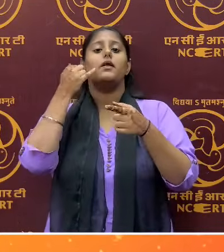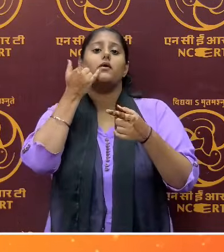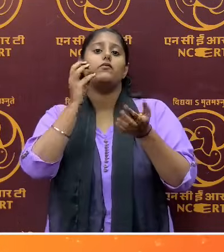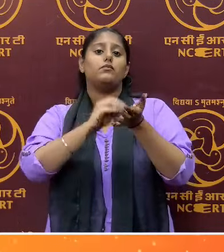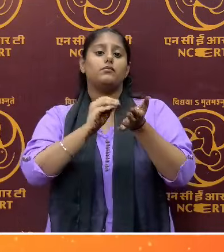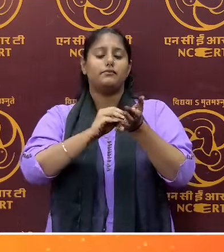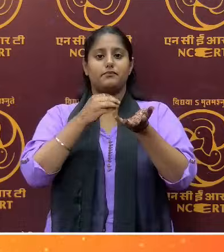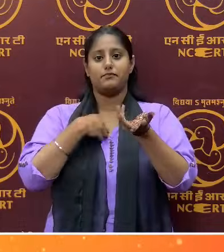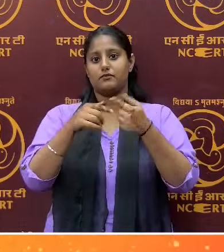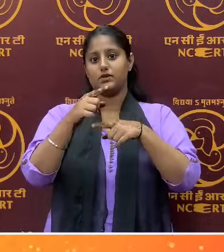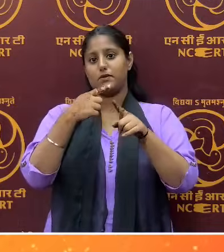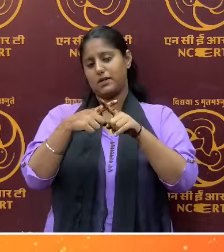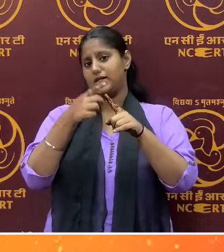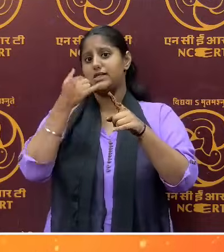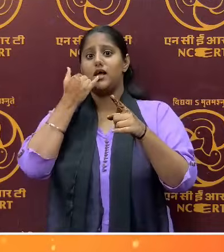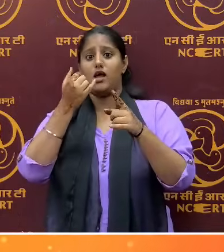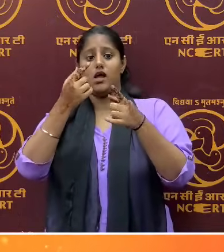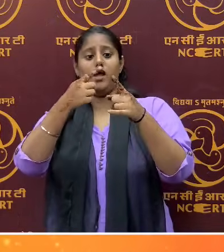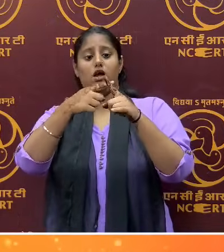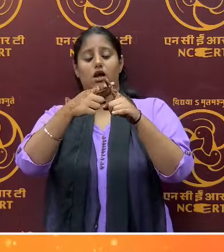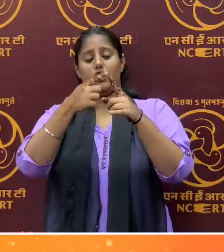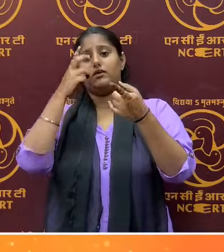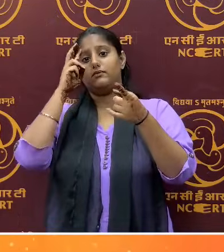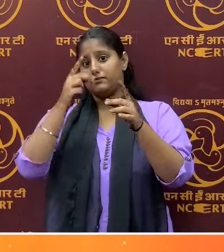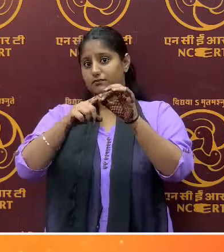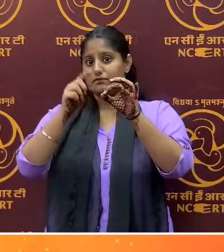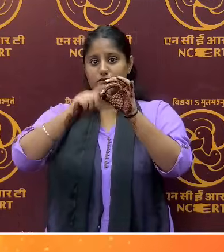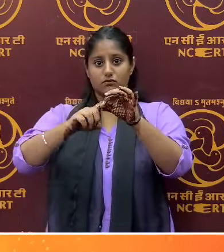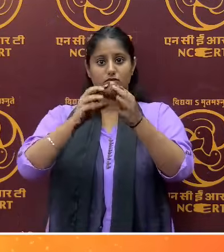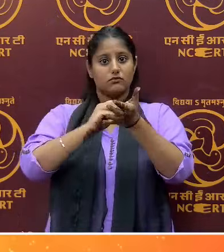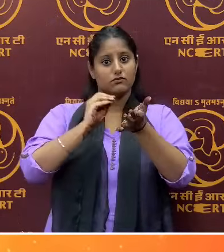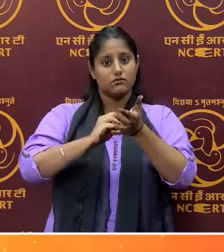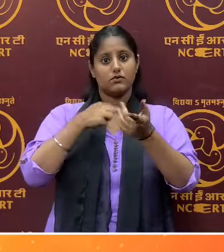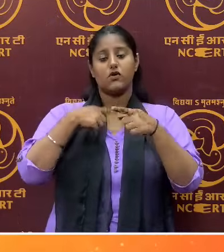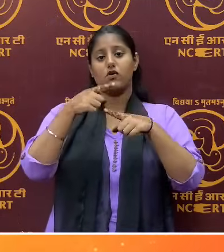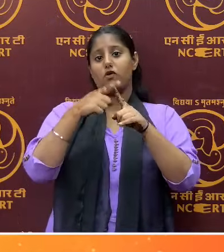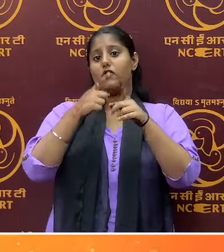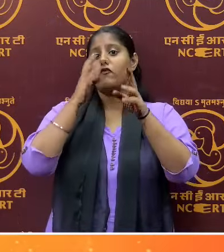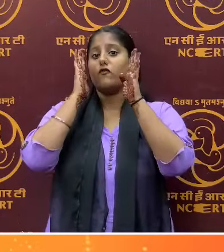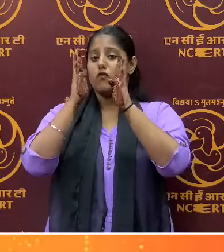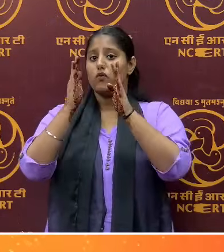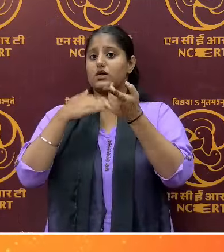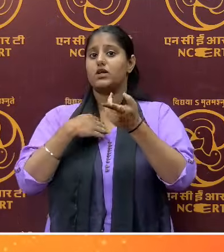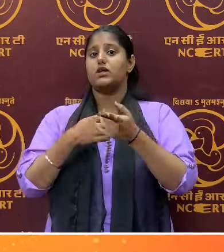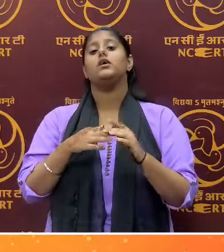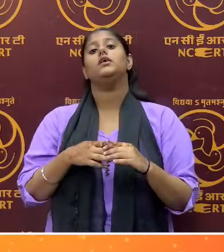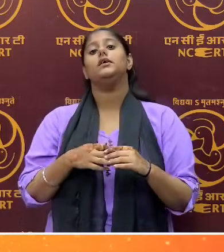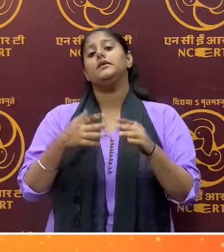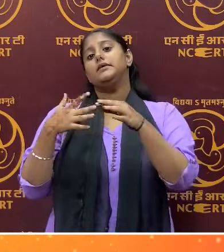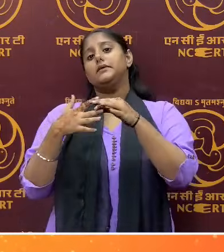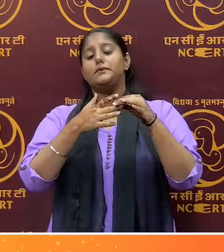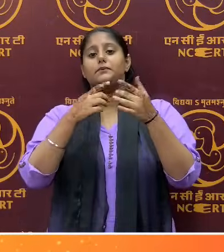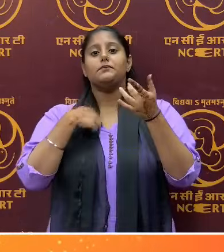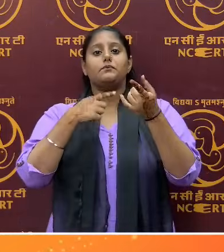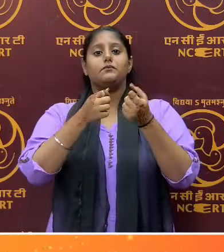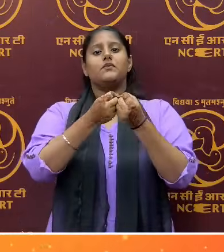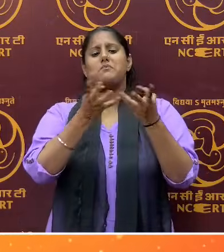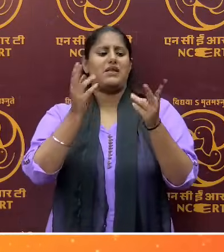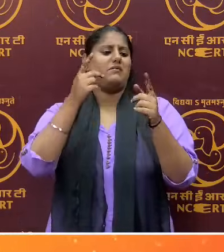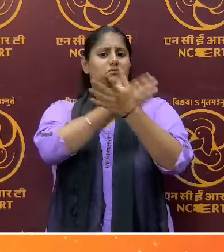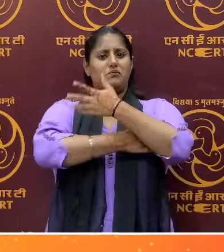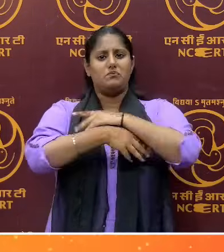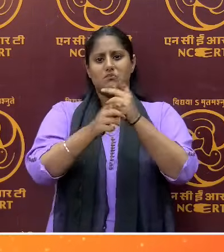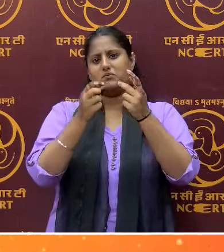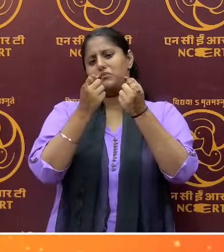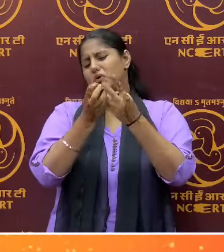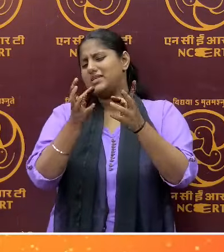Please ask relevant questions. Secondly, let's focus on the problem, especially special educators are facing a lot of problems because